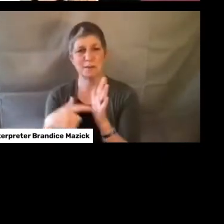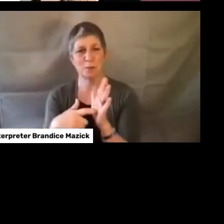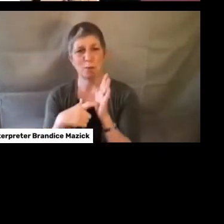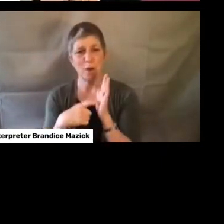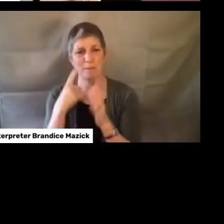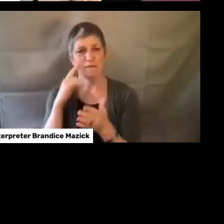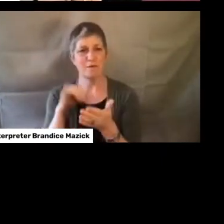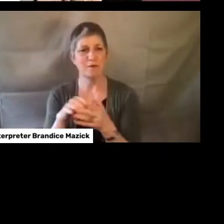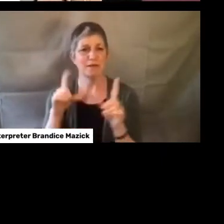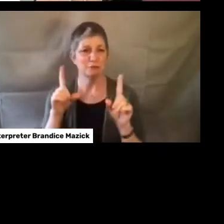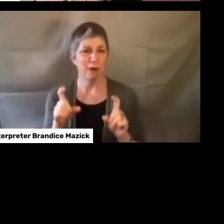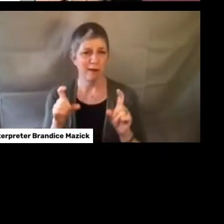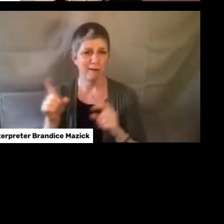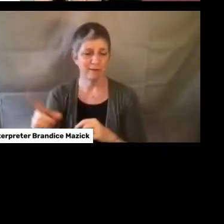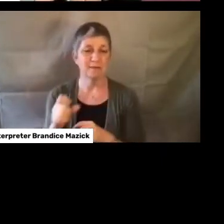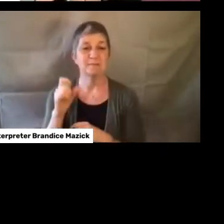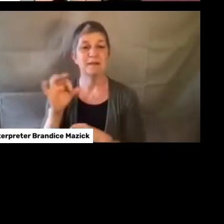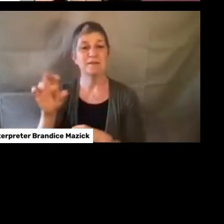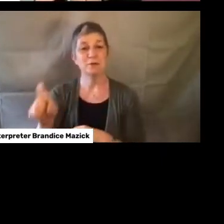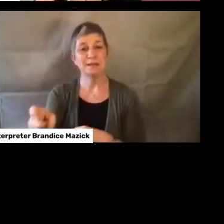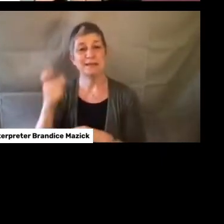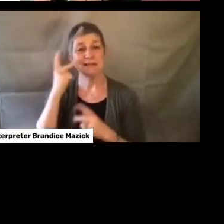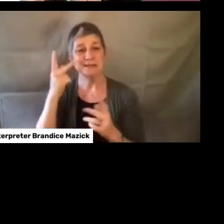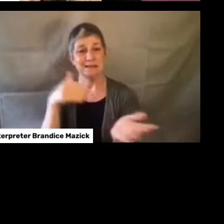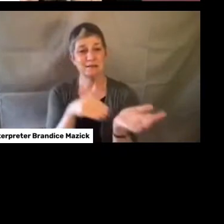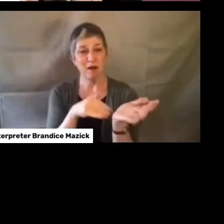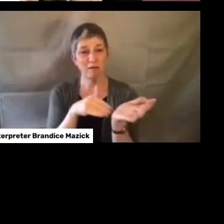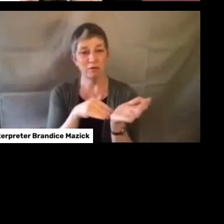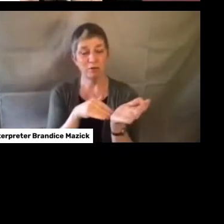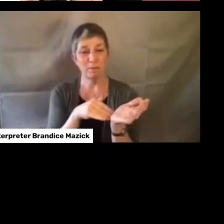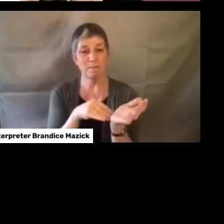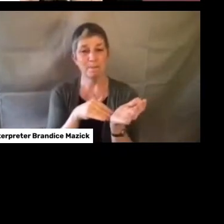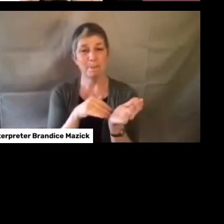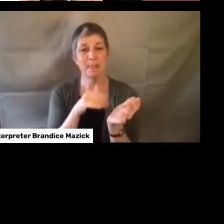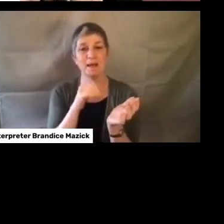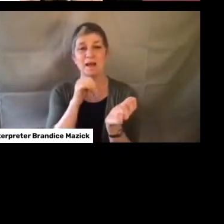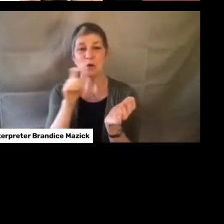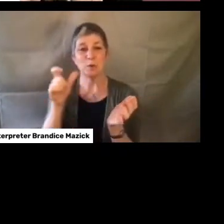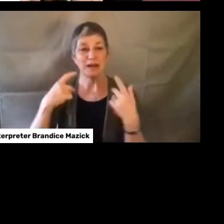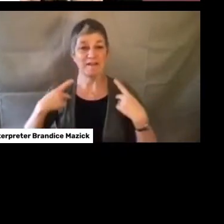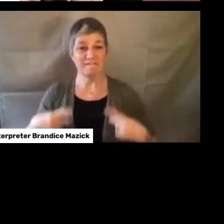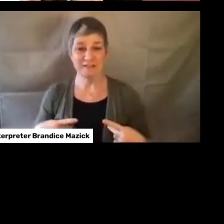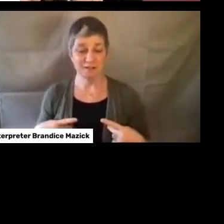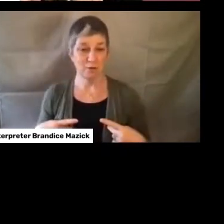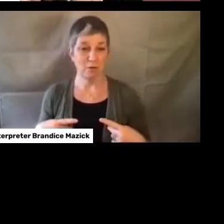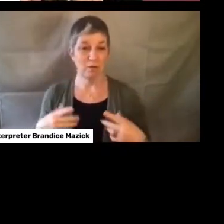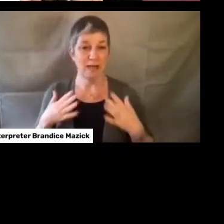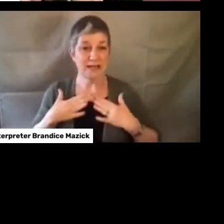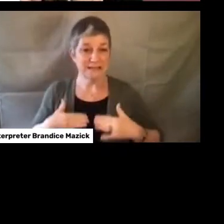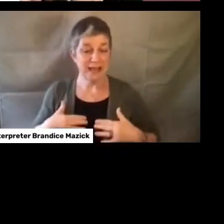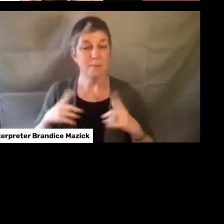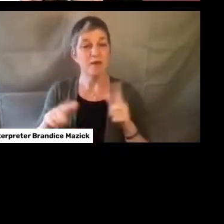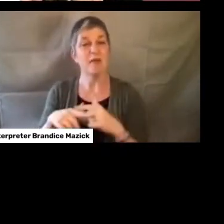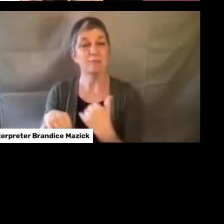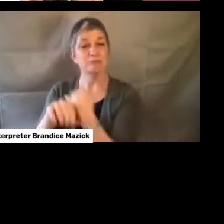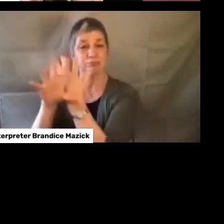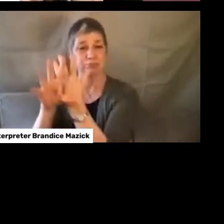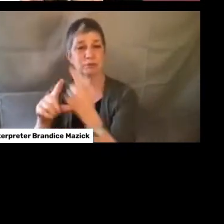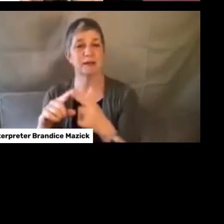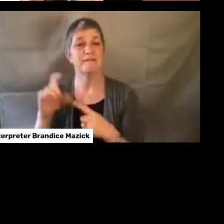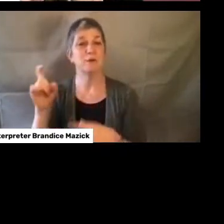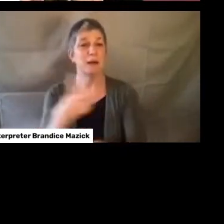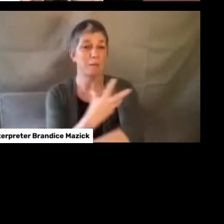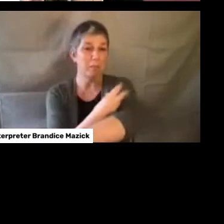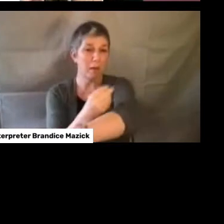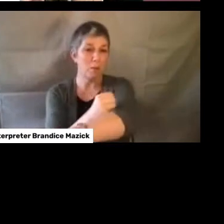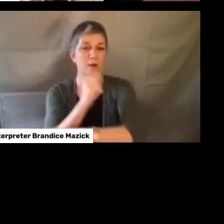clinical trials so that if you need to see your doctor and you don't need a physical exam, you can do a televisit. If you need to have blood work, you don't have to